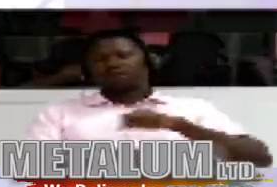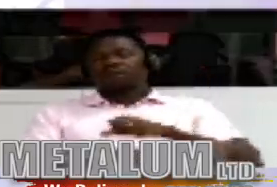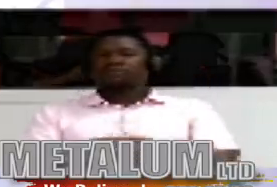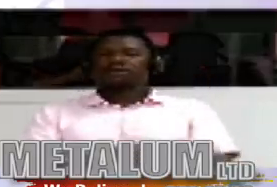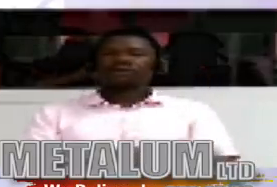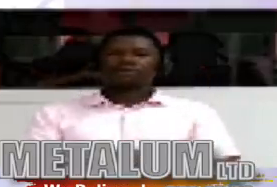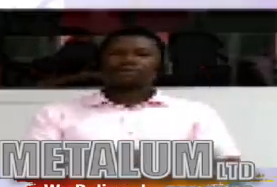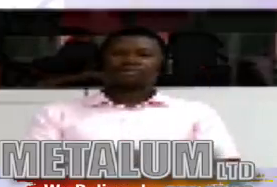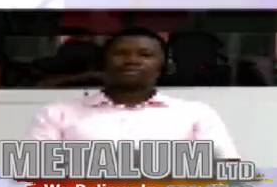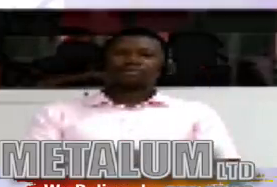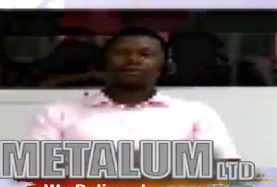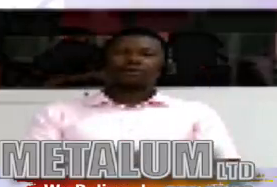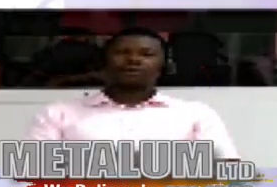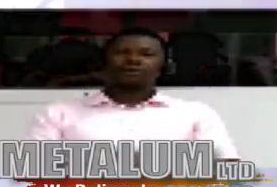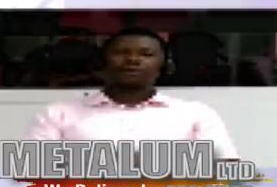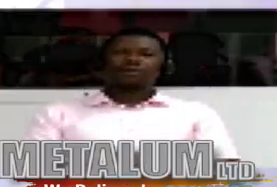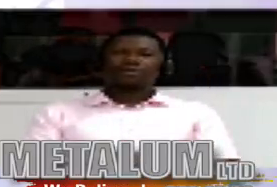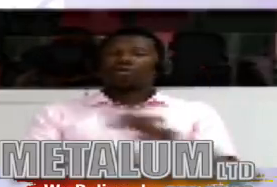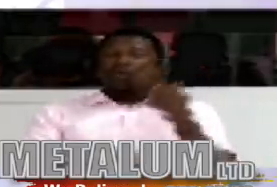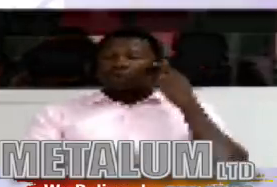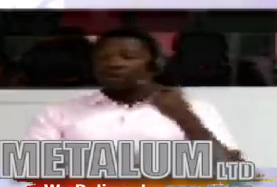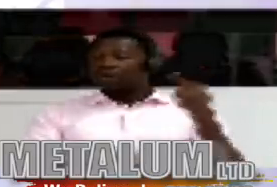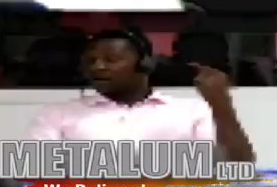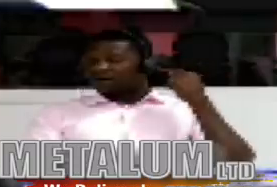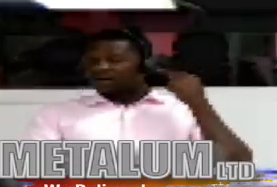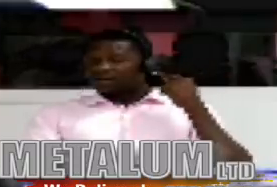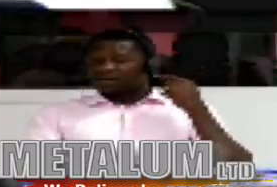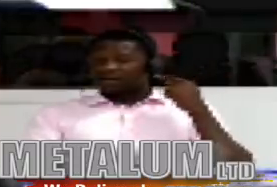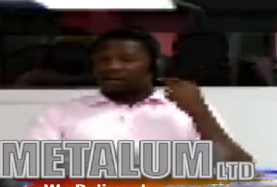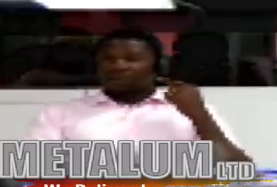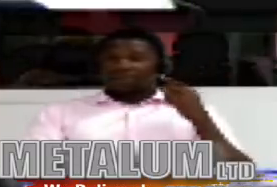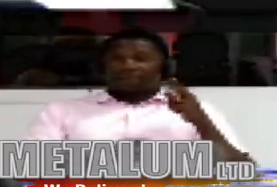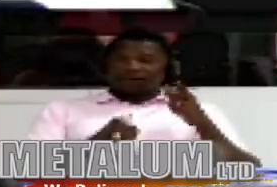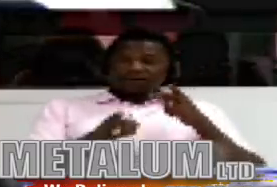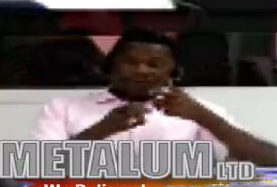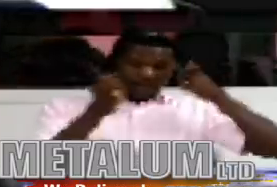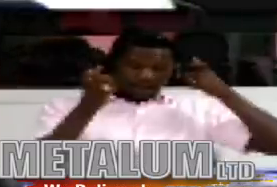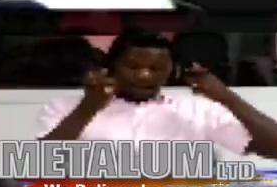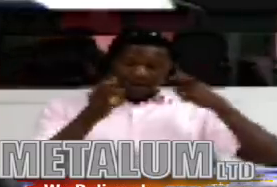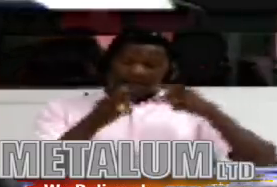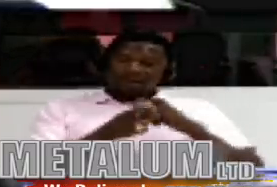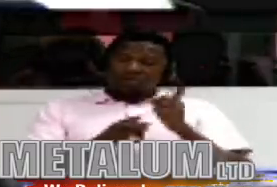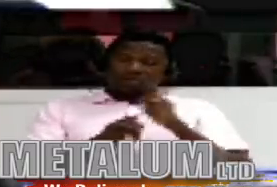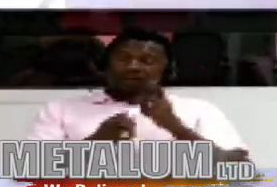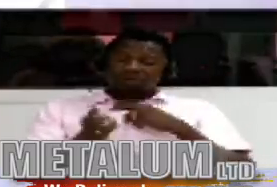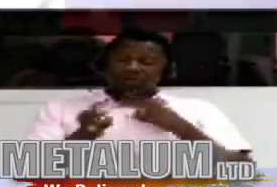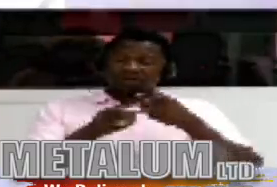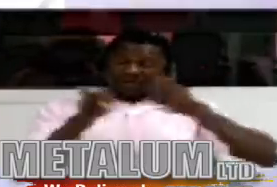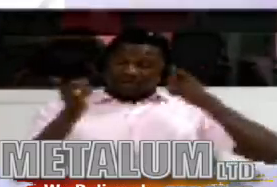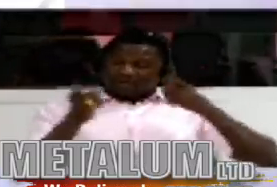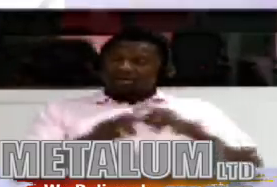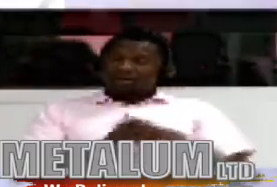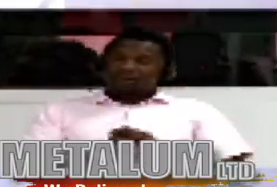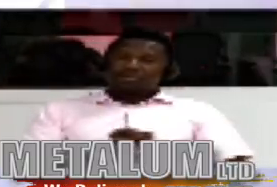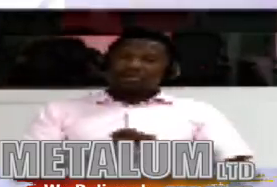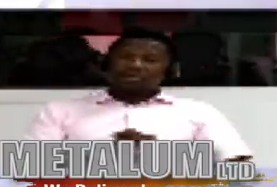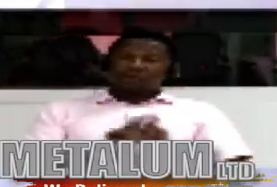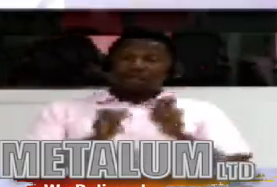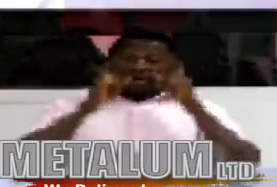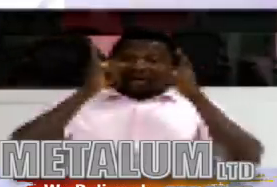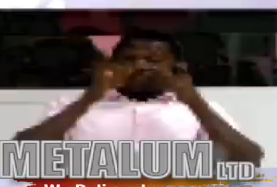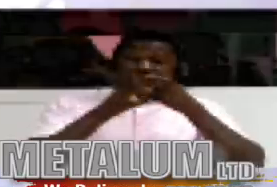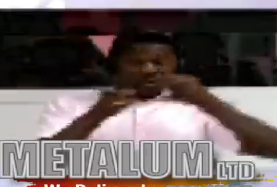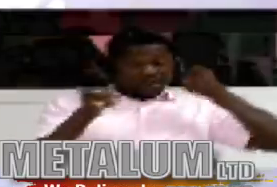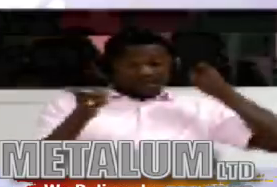So when you heard fire, what was actually being fired were live bullets? All sorts. Live bullets?